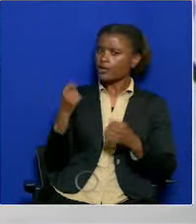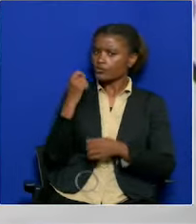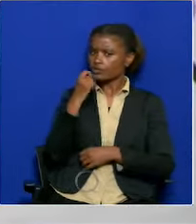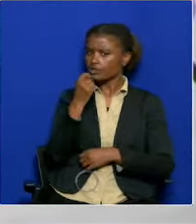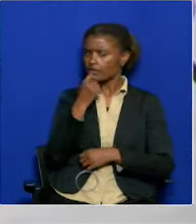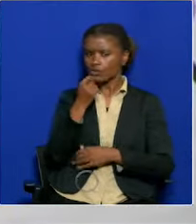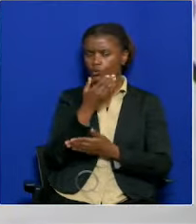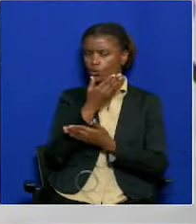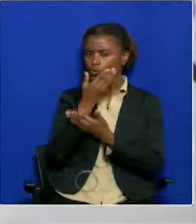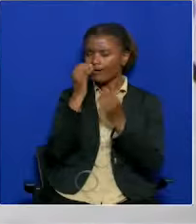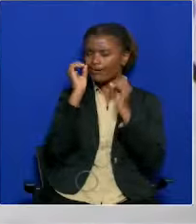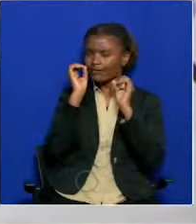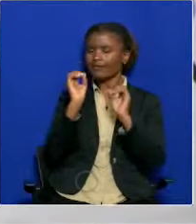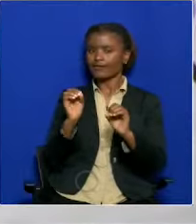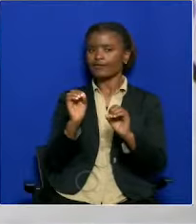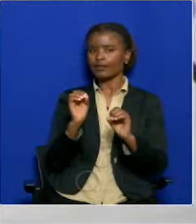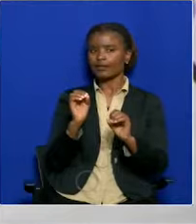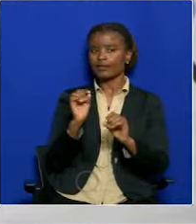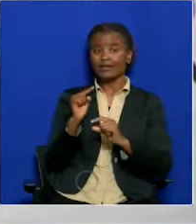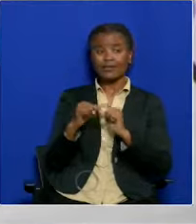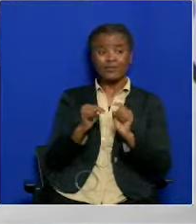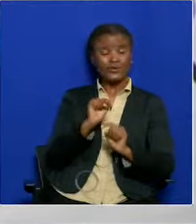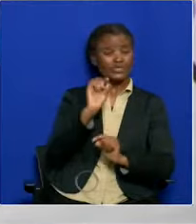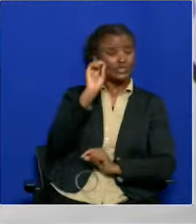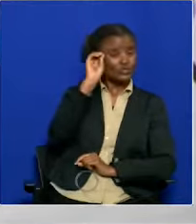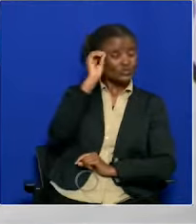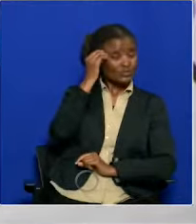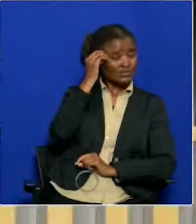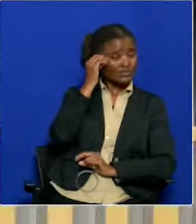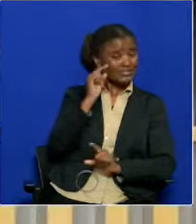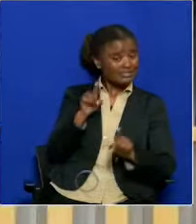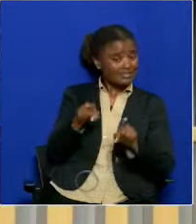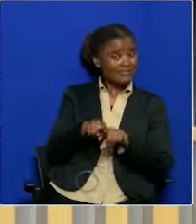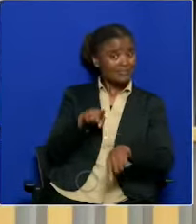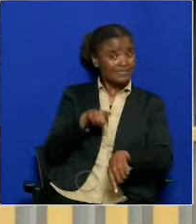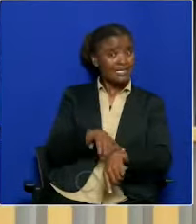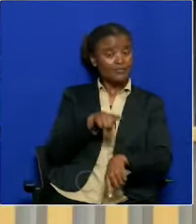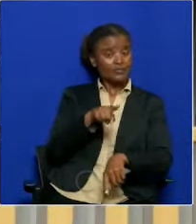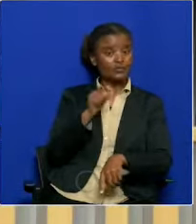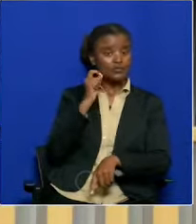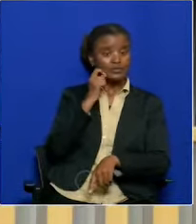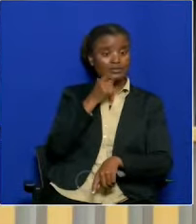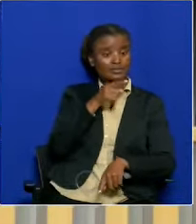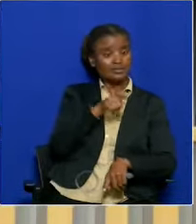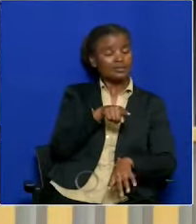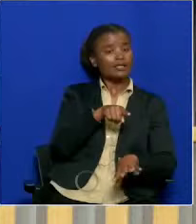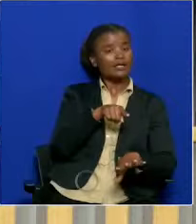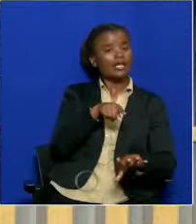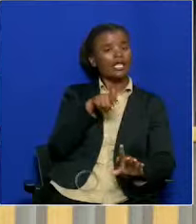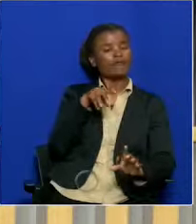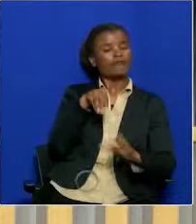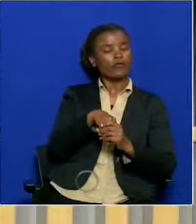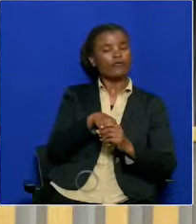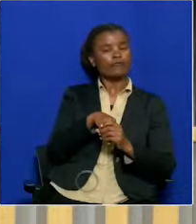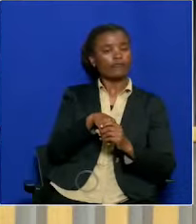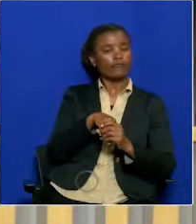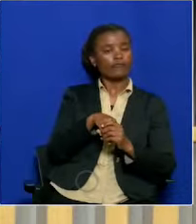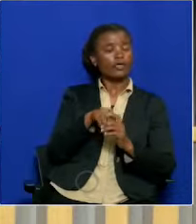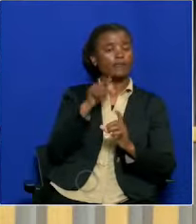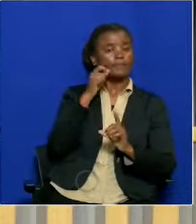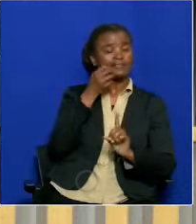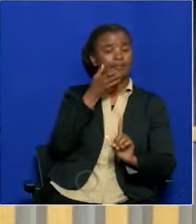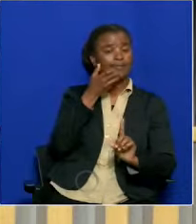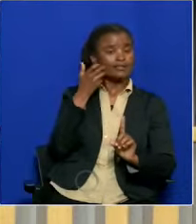news that in that same context implicated Mr. Matlala with regard to that same